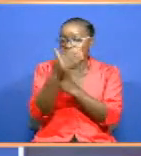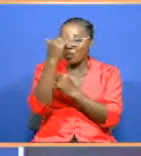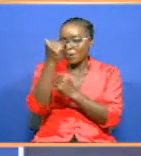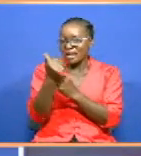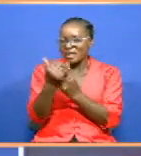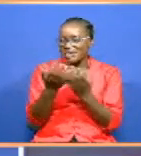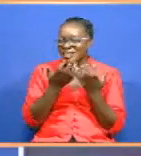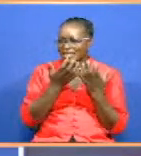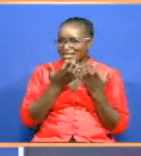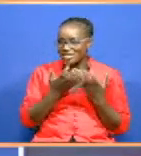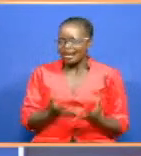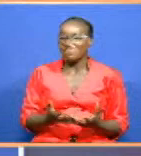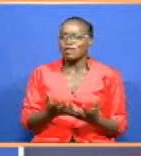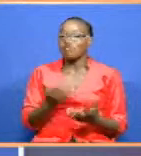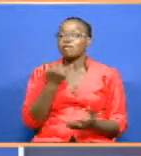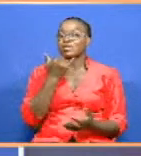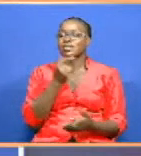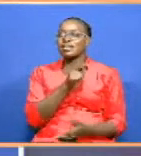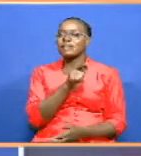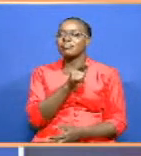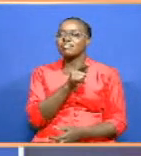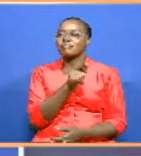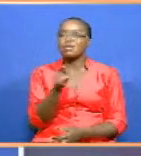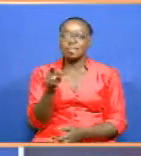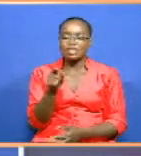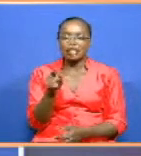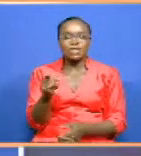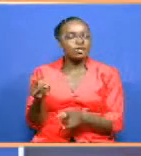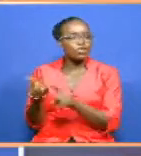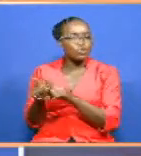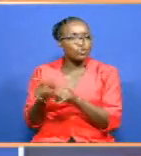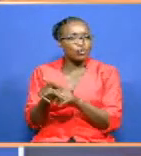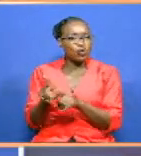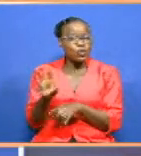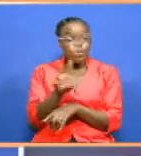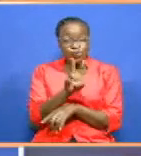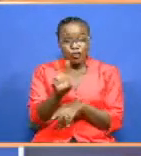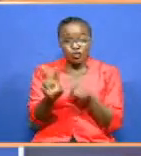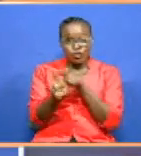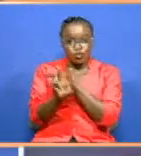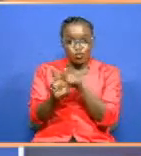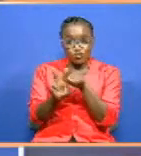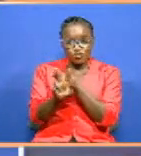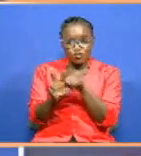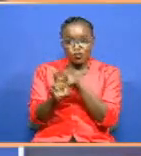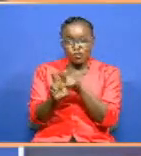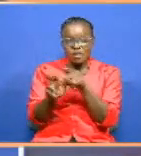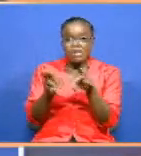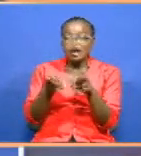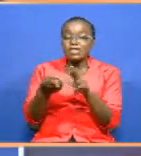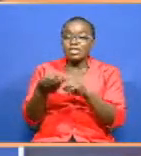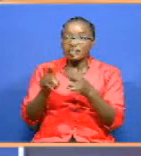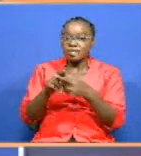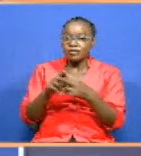gravity of the offense. Besides, the 2 minors who are siblings to the first